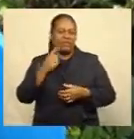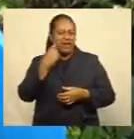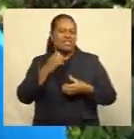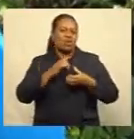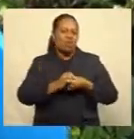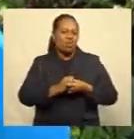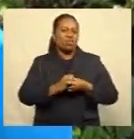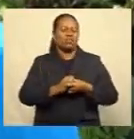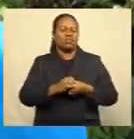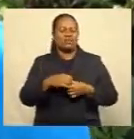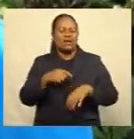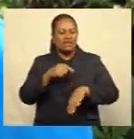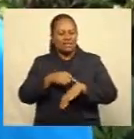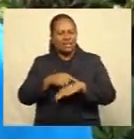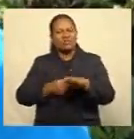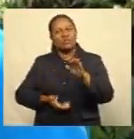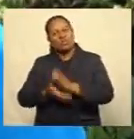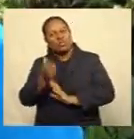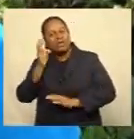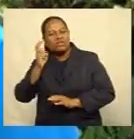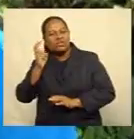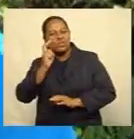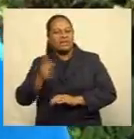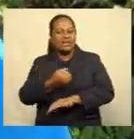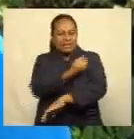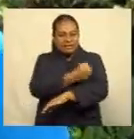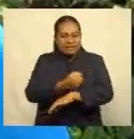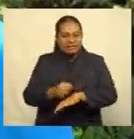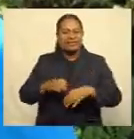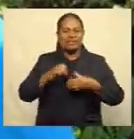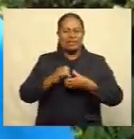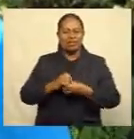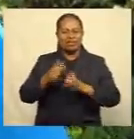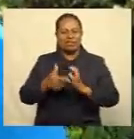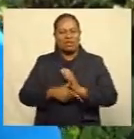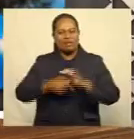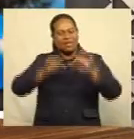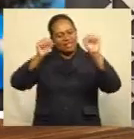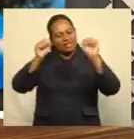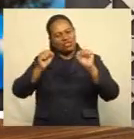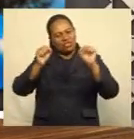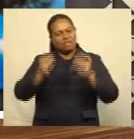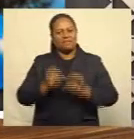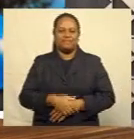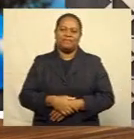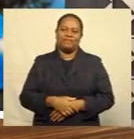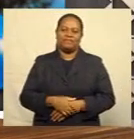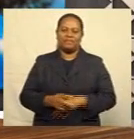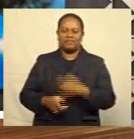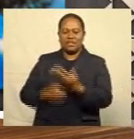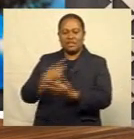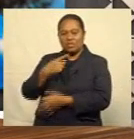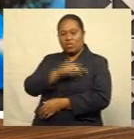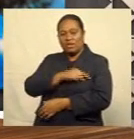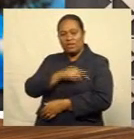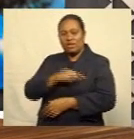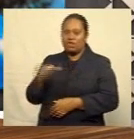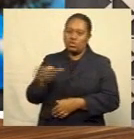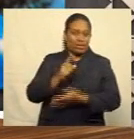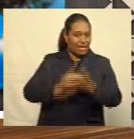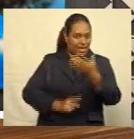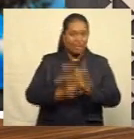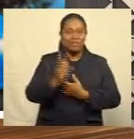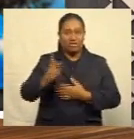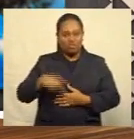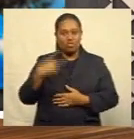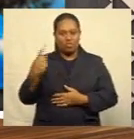sea or find a private pool where they could train and also do their gym work. The qualifiers were supposed to be held tomorrow but have